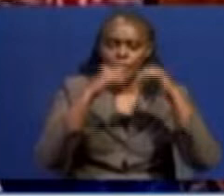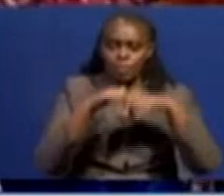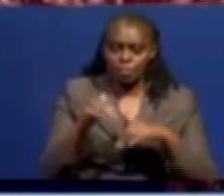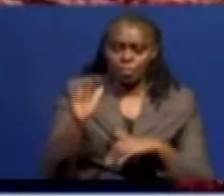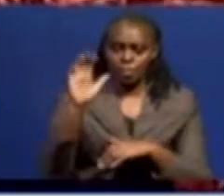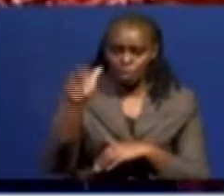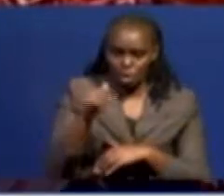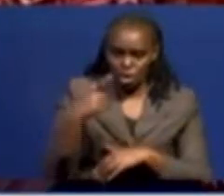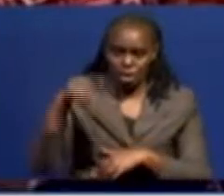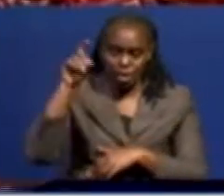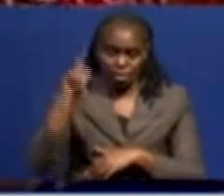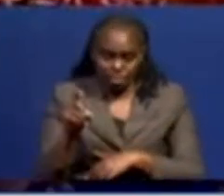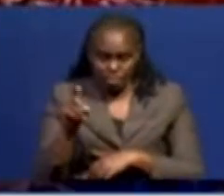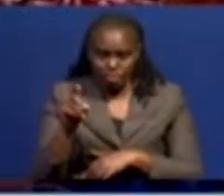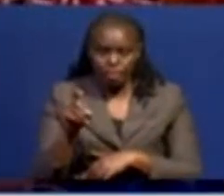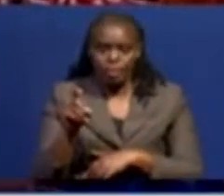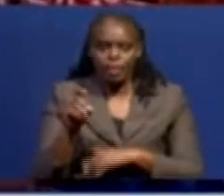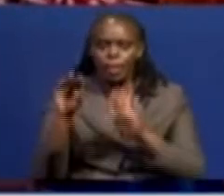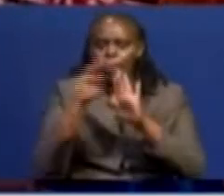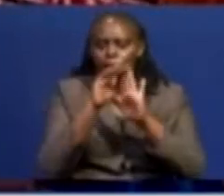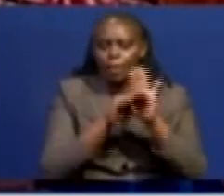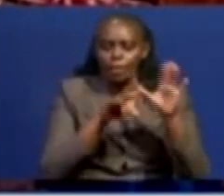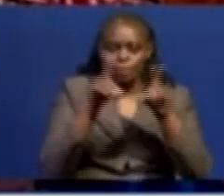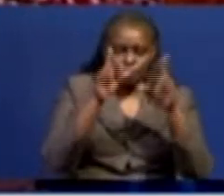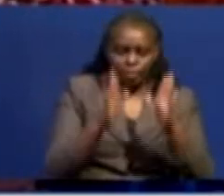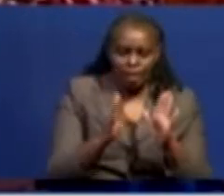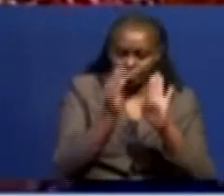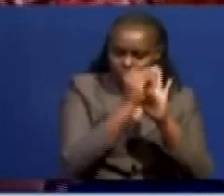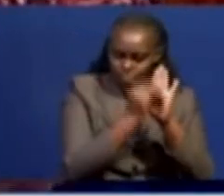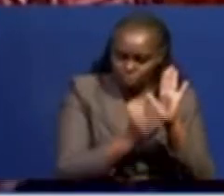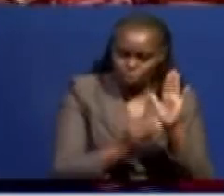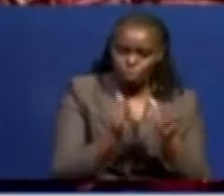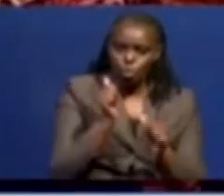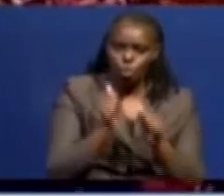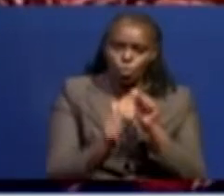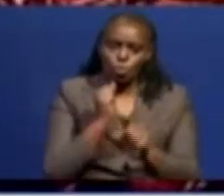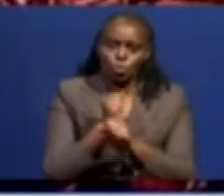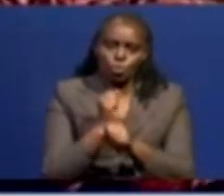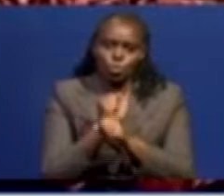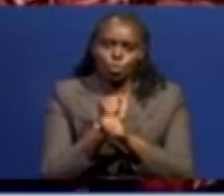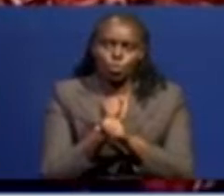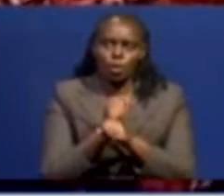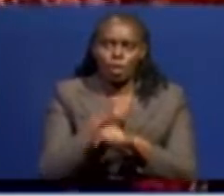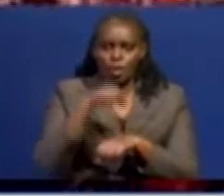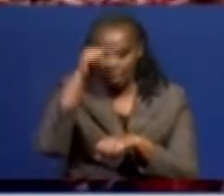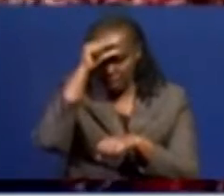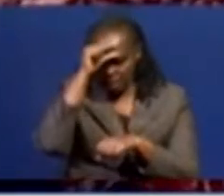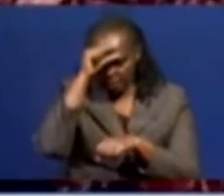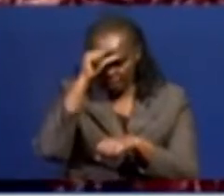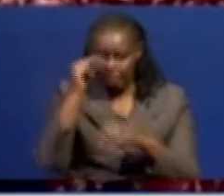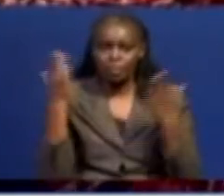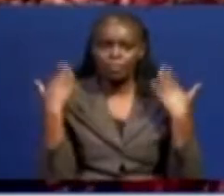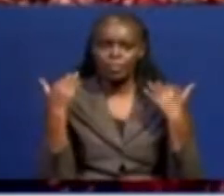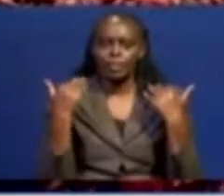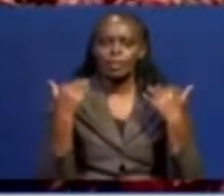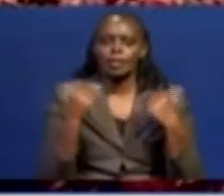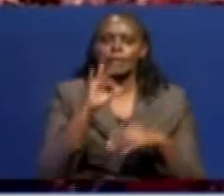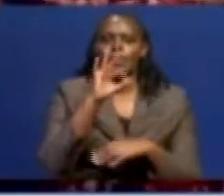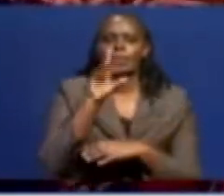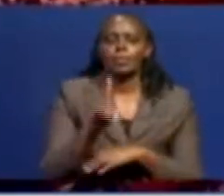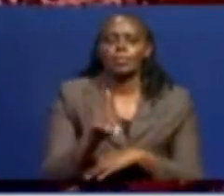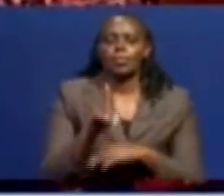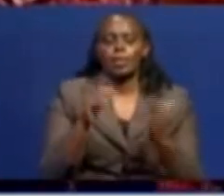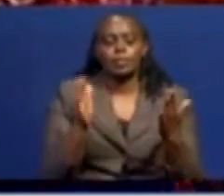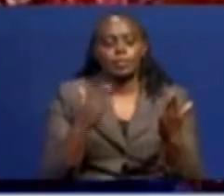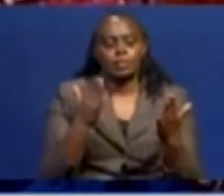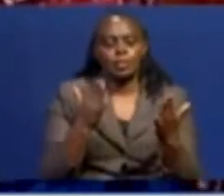the assembly and gave us a list of directors that are working in the county government of Meru on